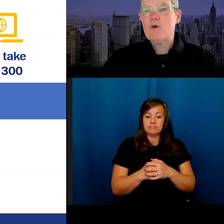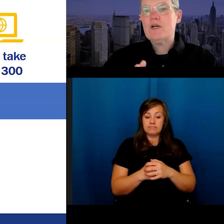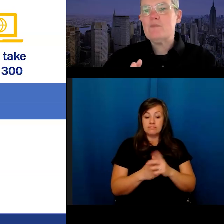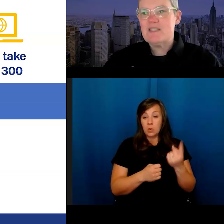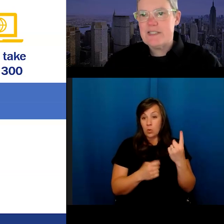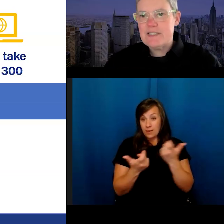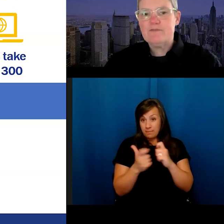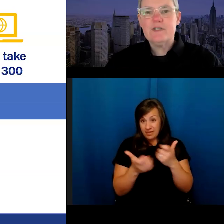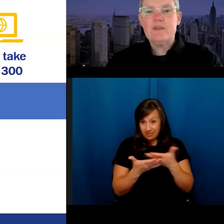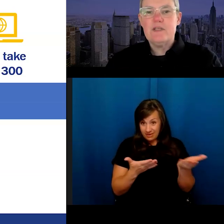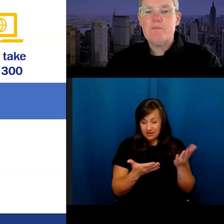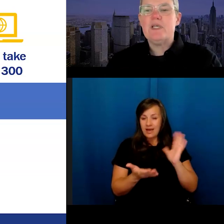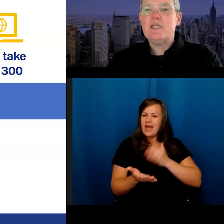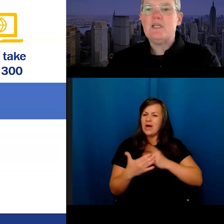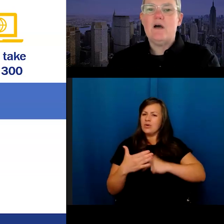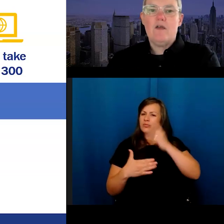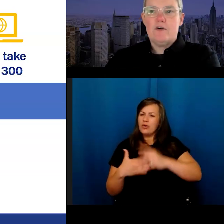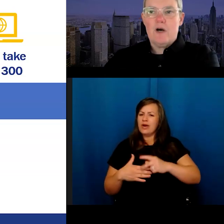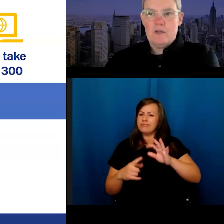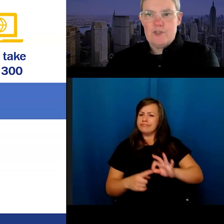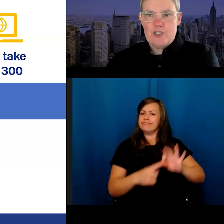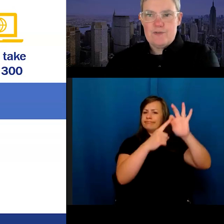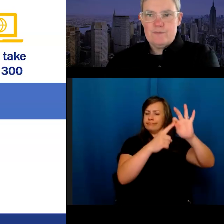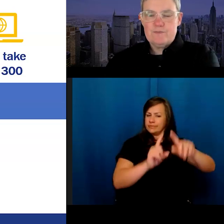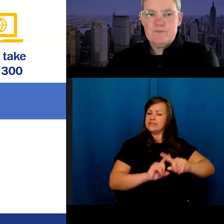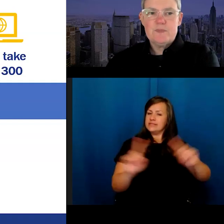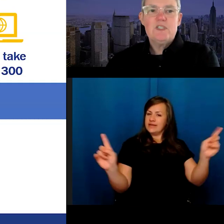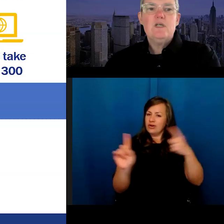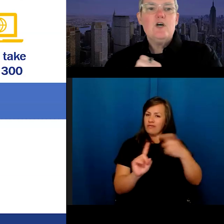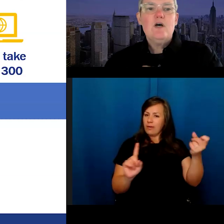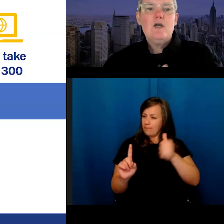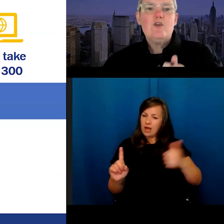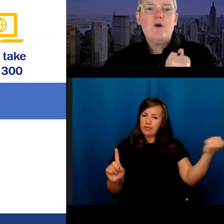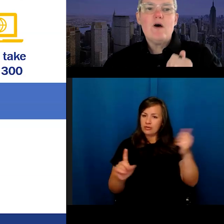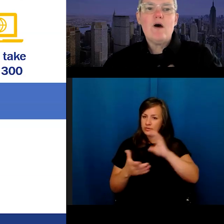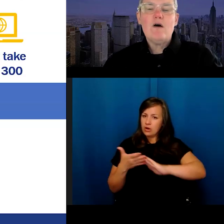portfolio program is different than many other colleges.